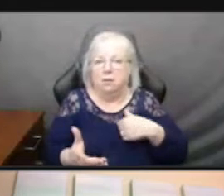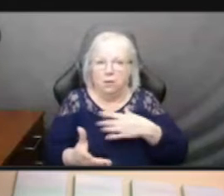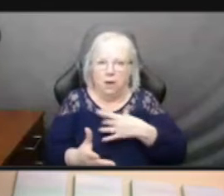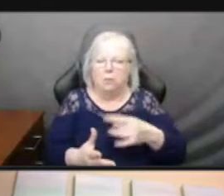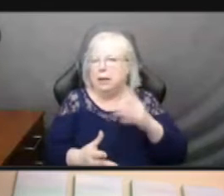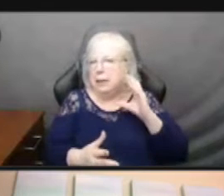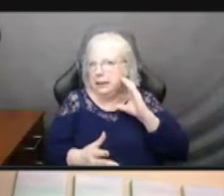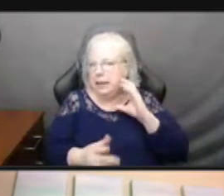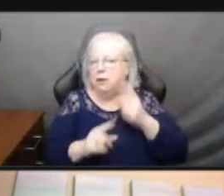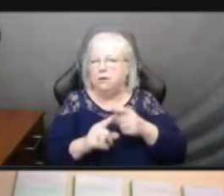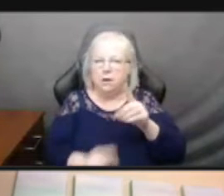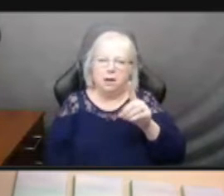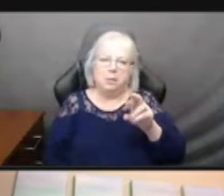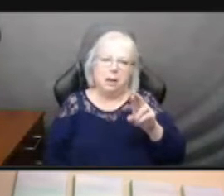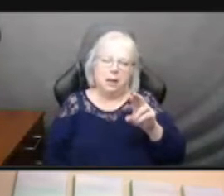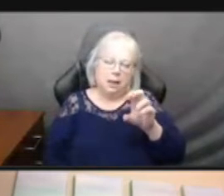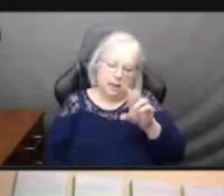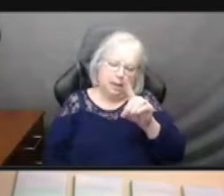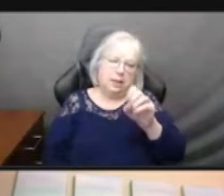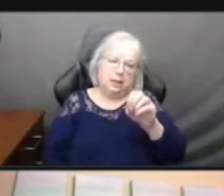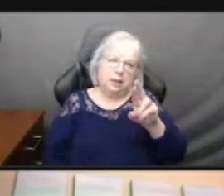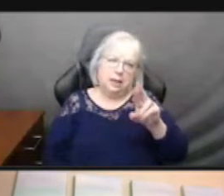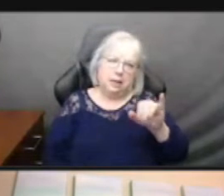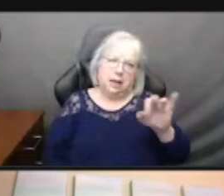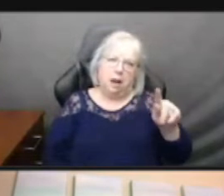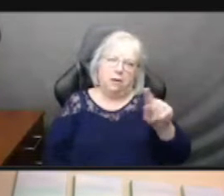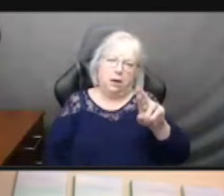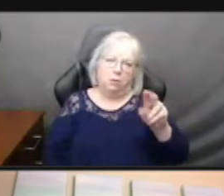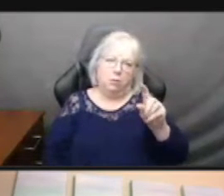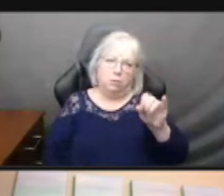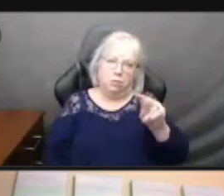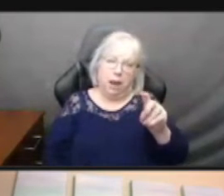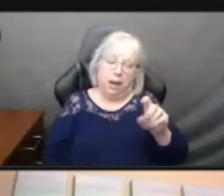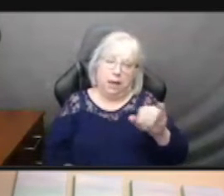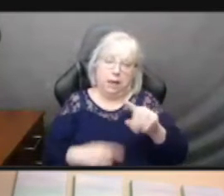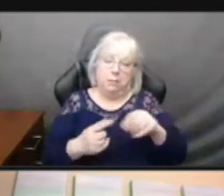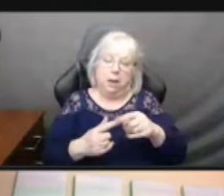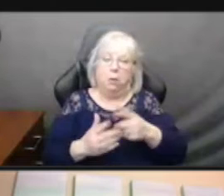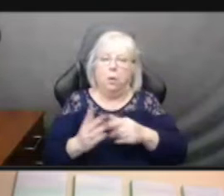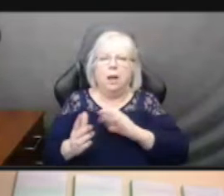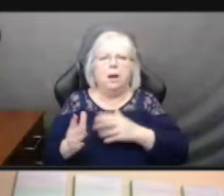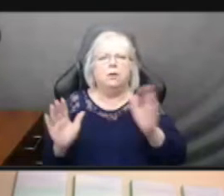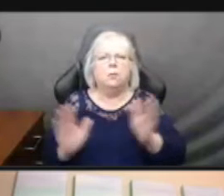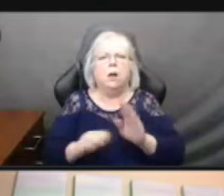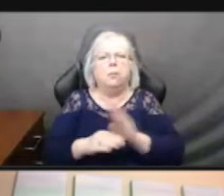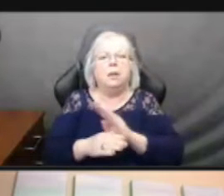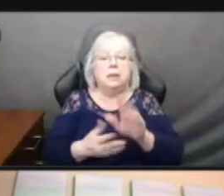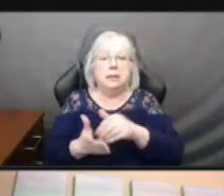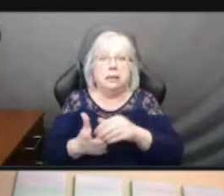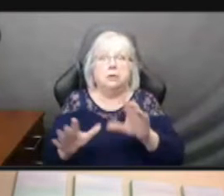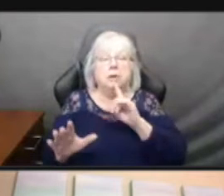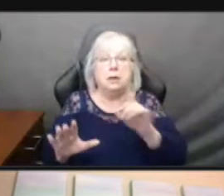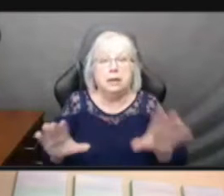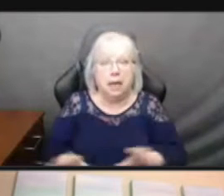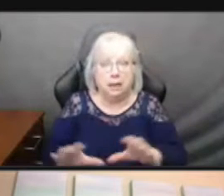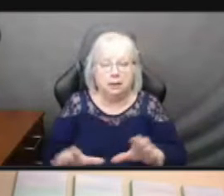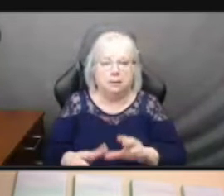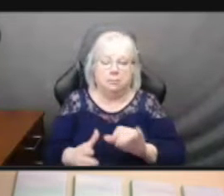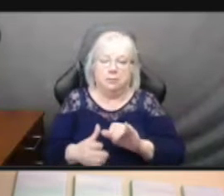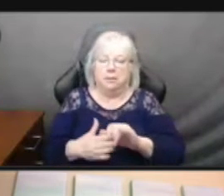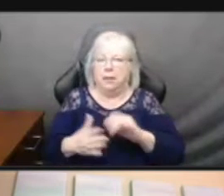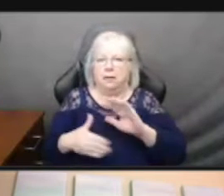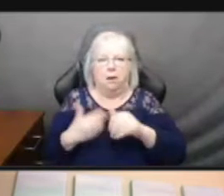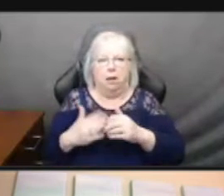from Derek Rainey as to what our small business center does now. And that's all I'm saying.